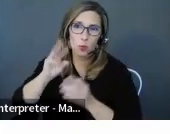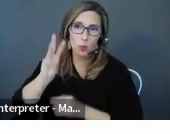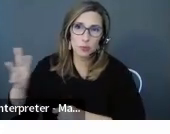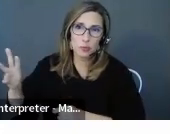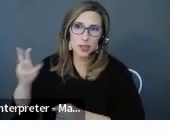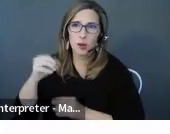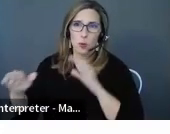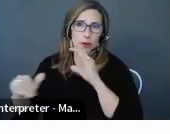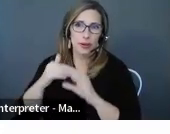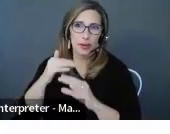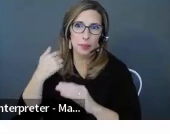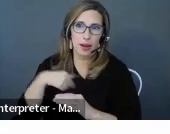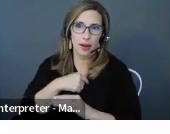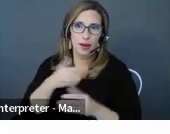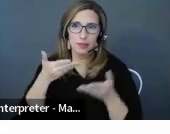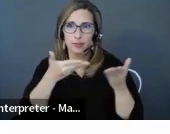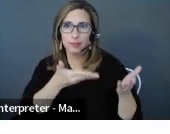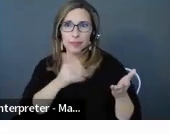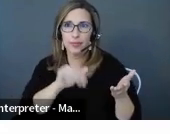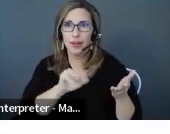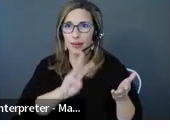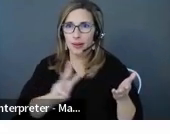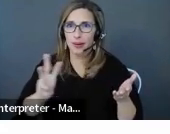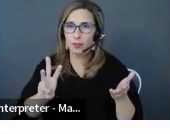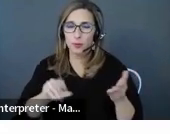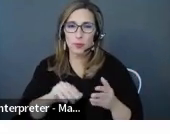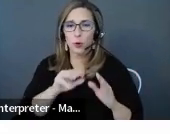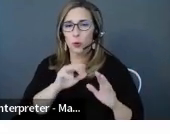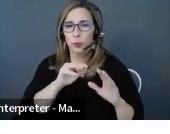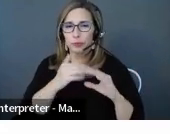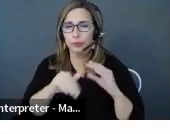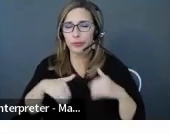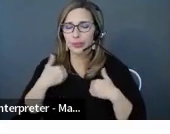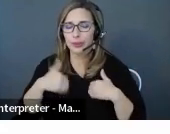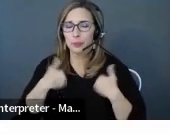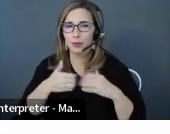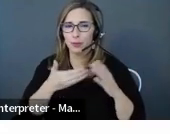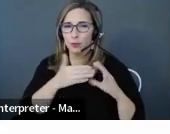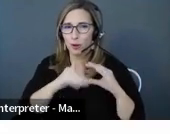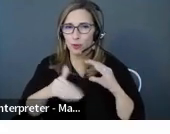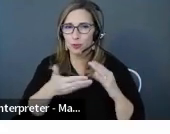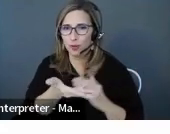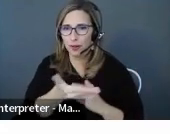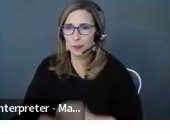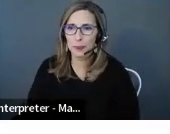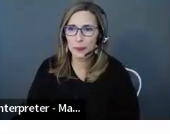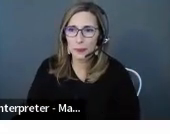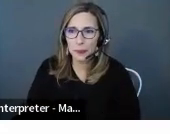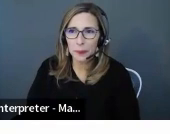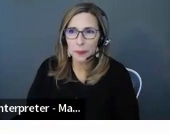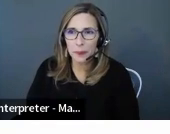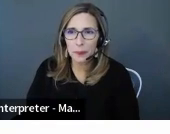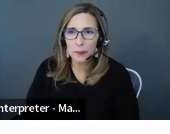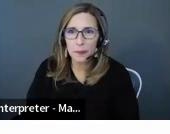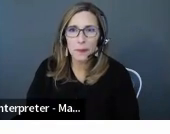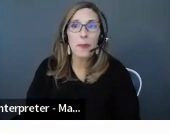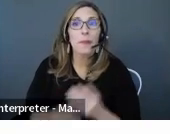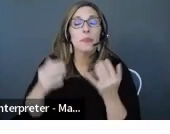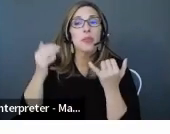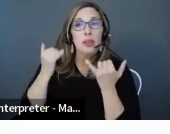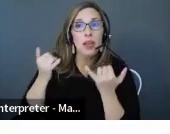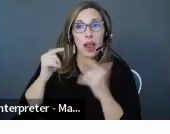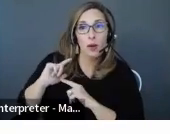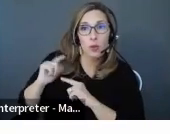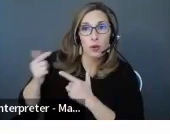the address on the screen. And now I'll pass over to Elion, who's going to be discussing the quality improvement strategy